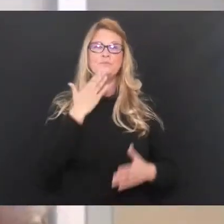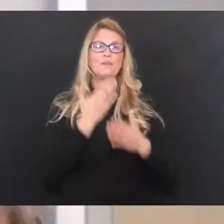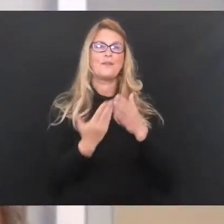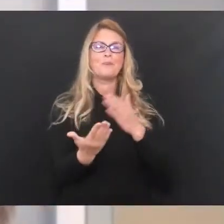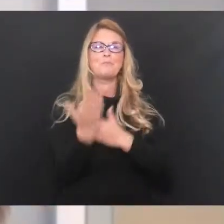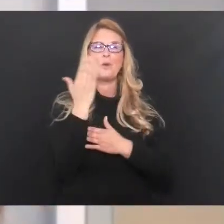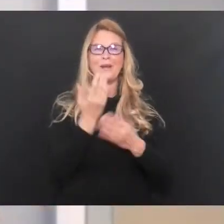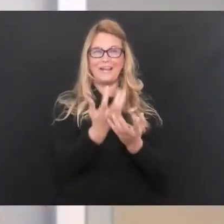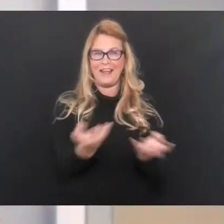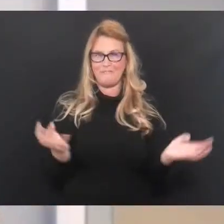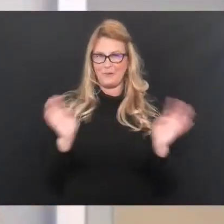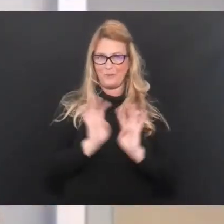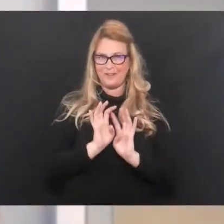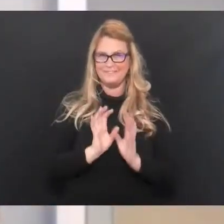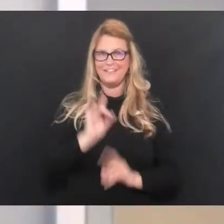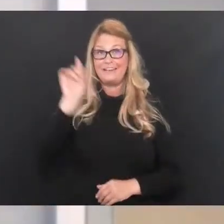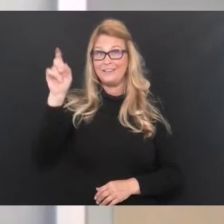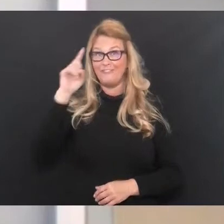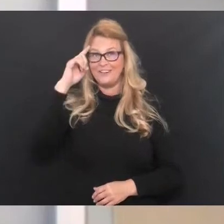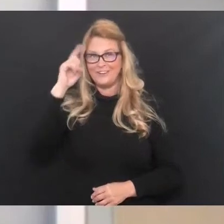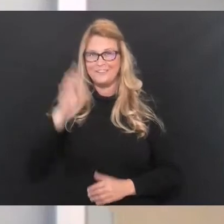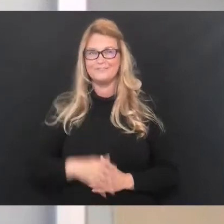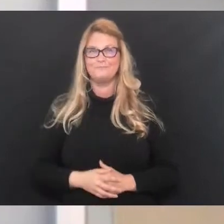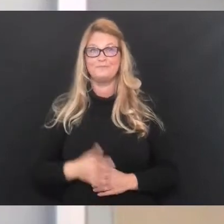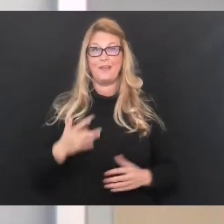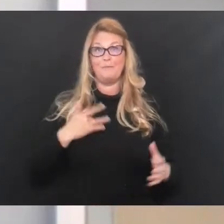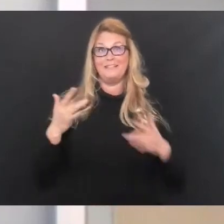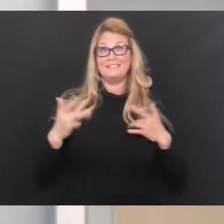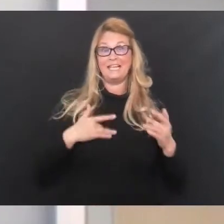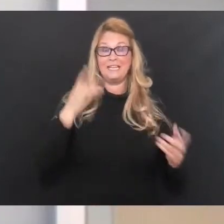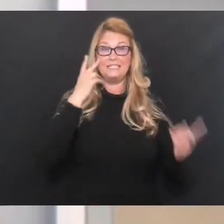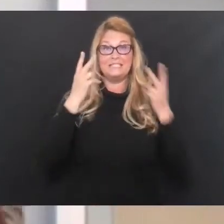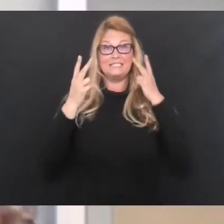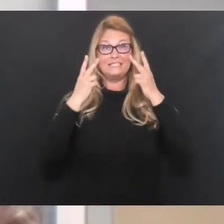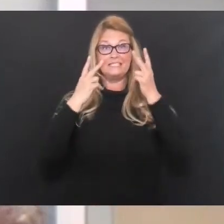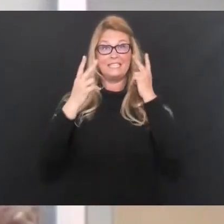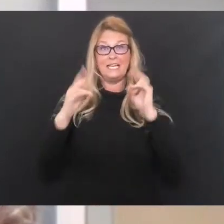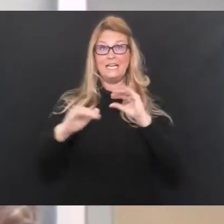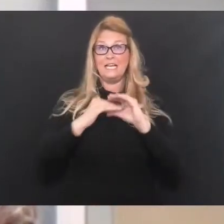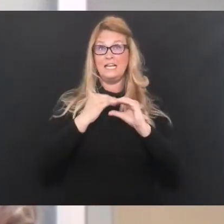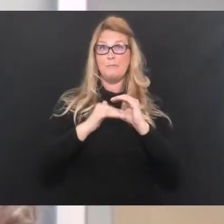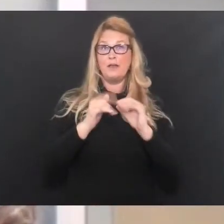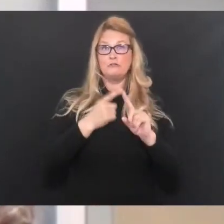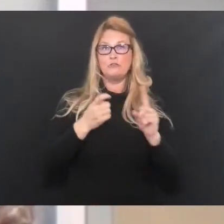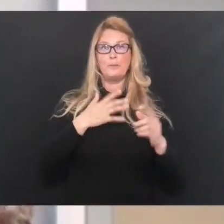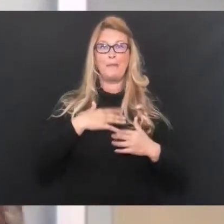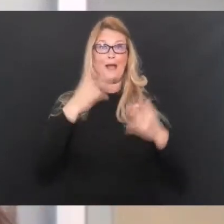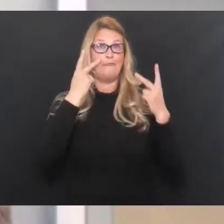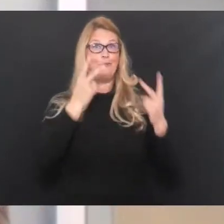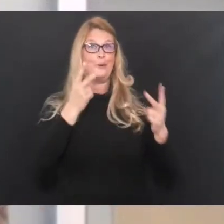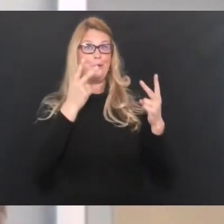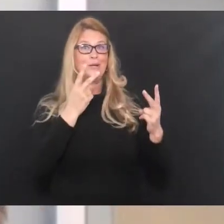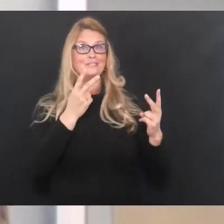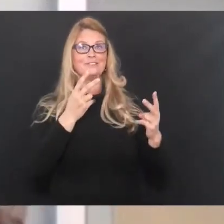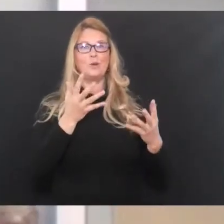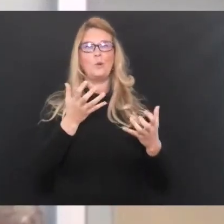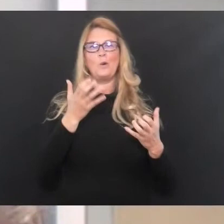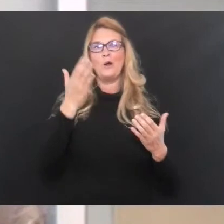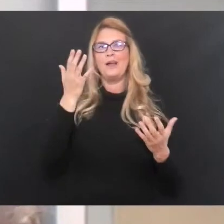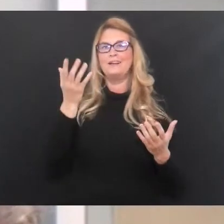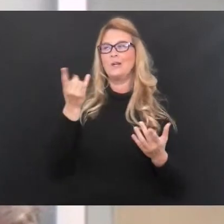everyone. I'm always excited when I get emails from viewers who want to know about the